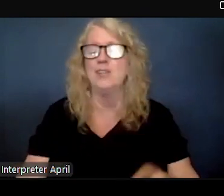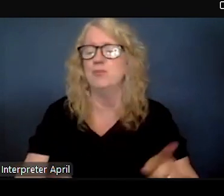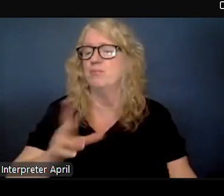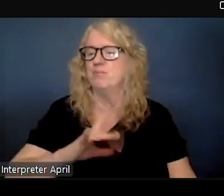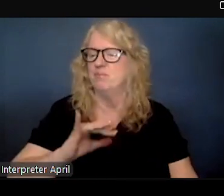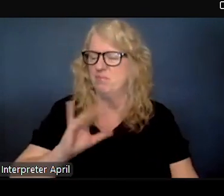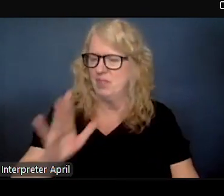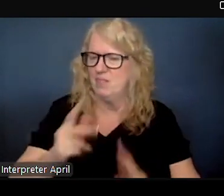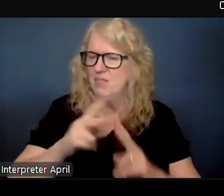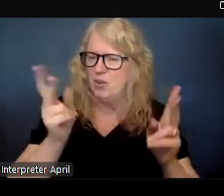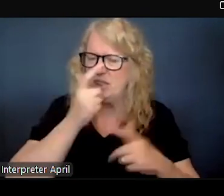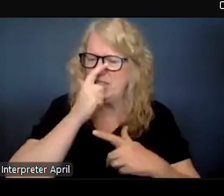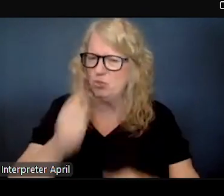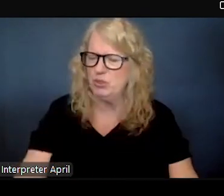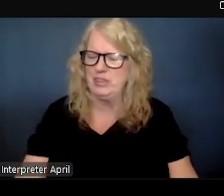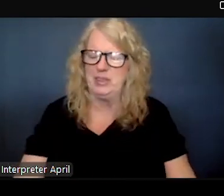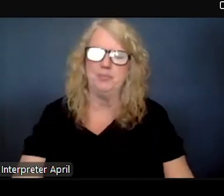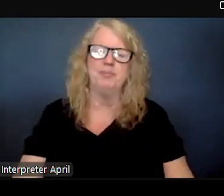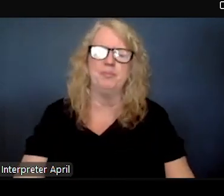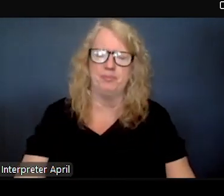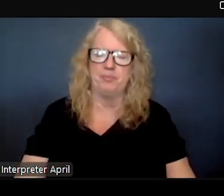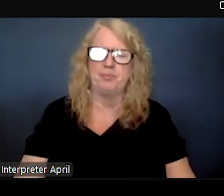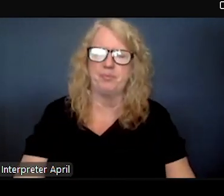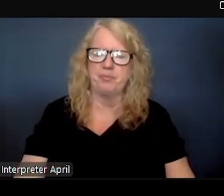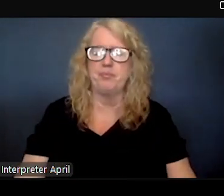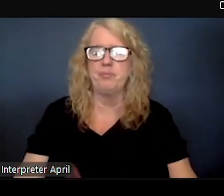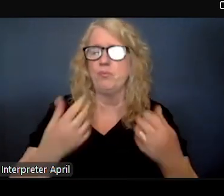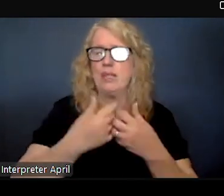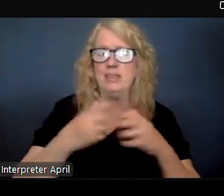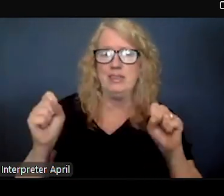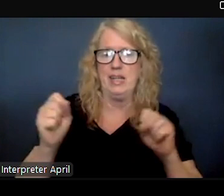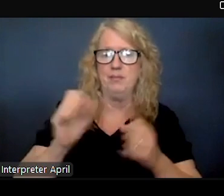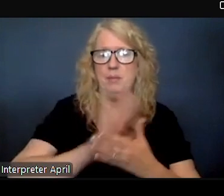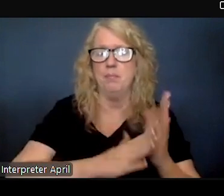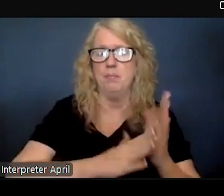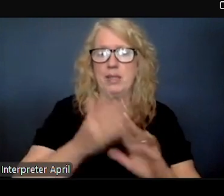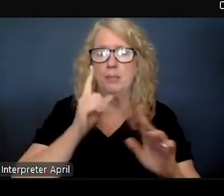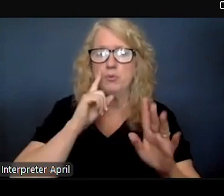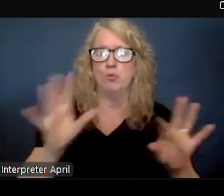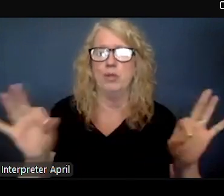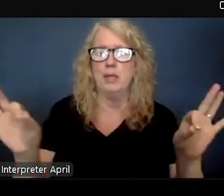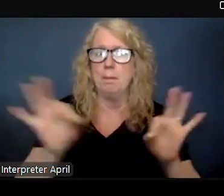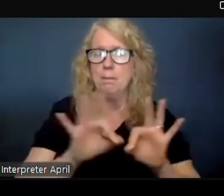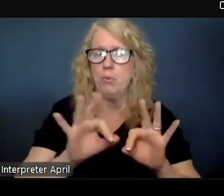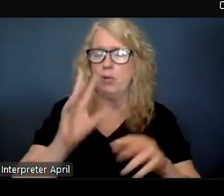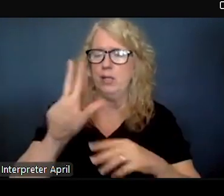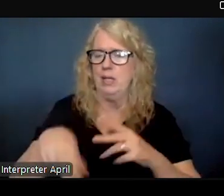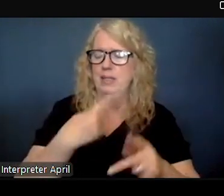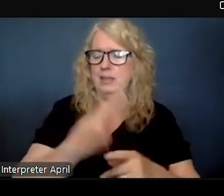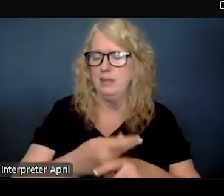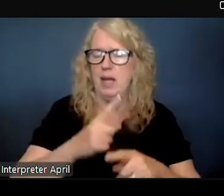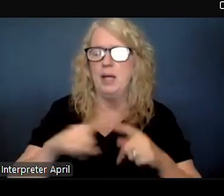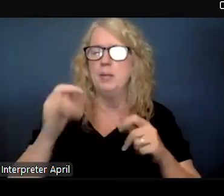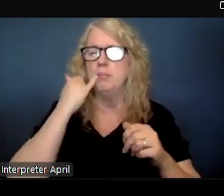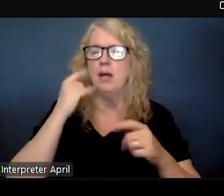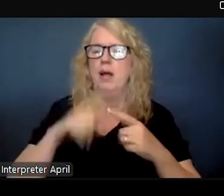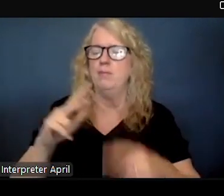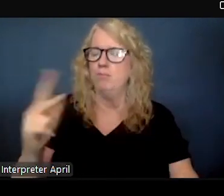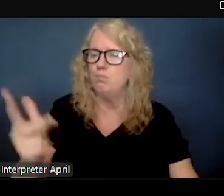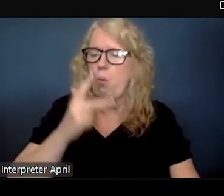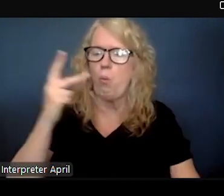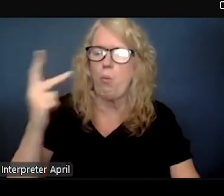super interesting. And I think safety becomes such an important factor in any type of mobile crisis